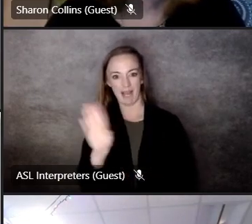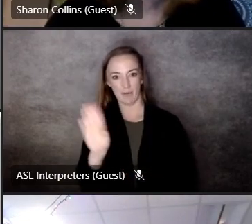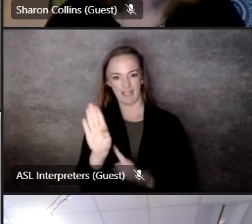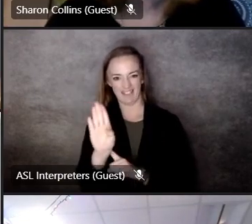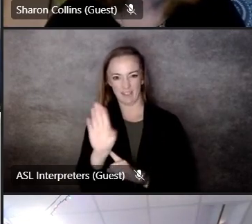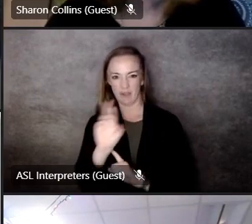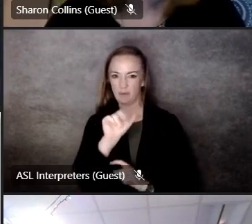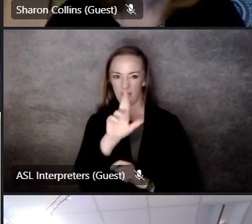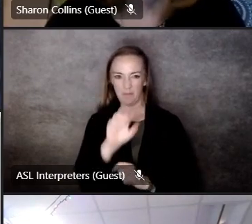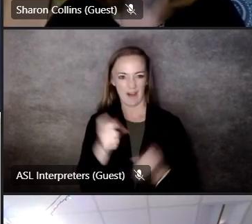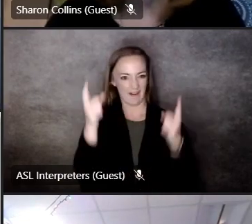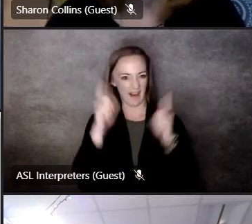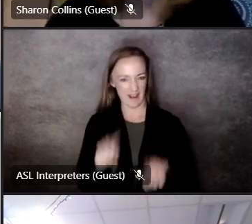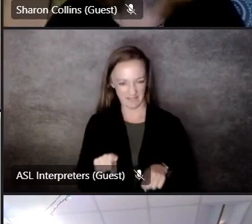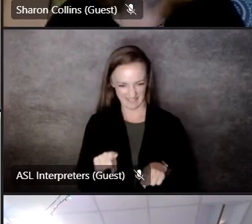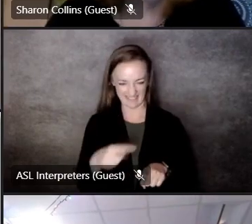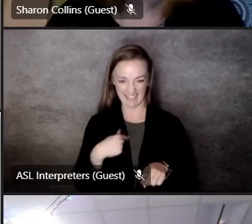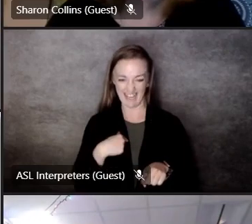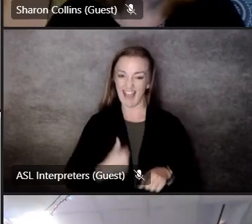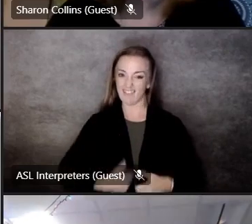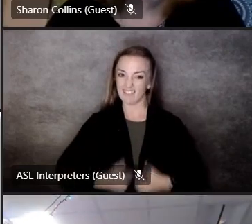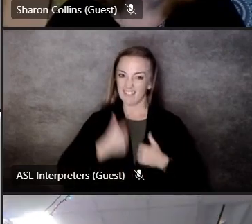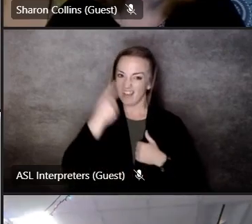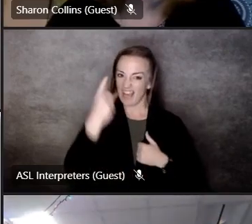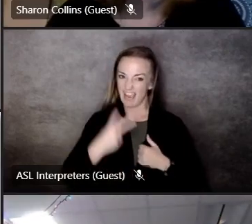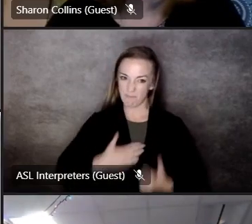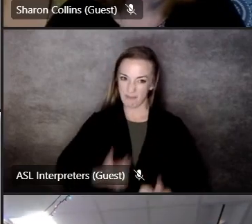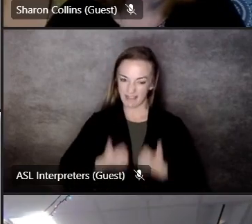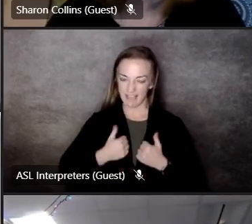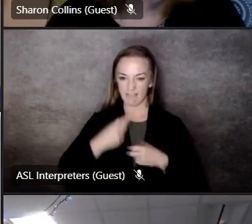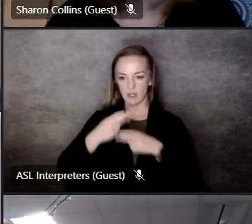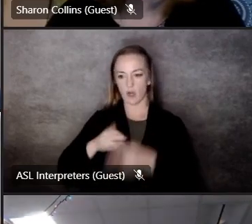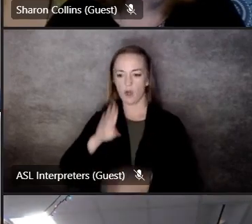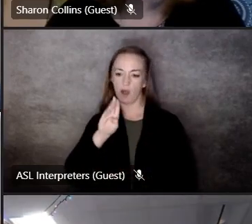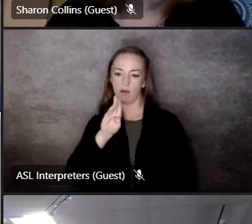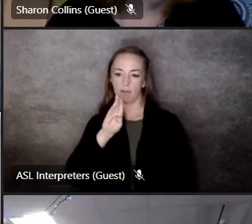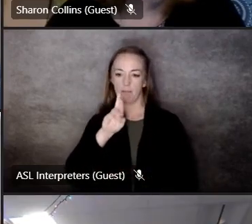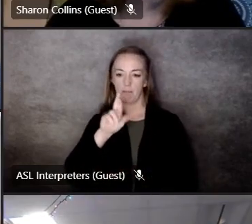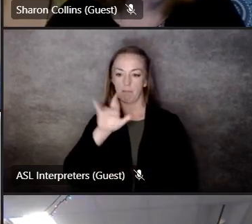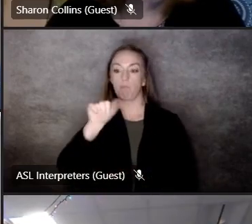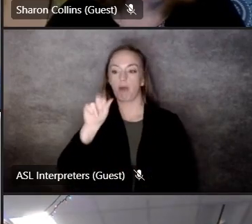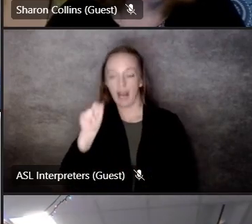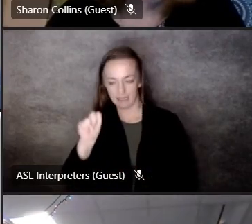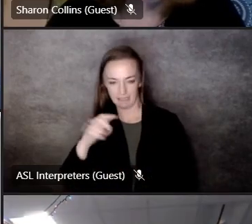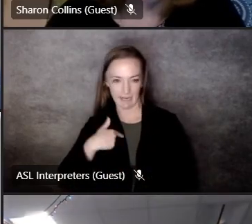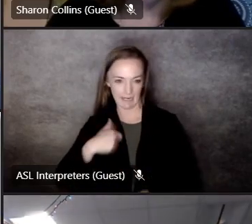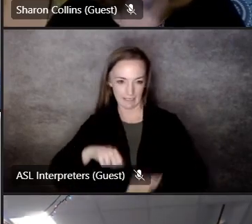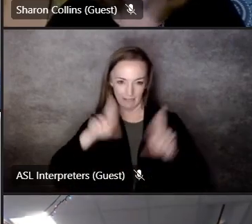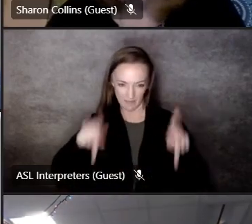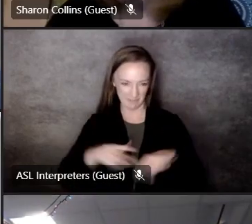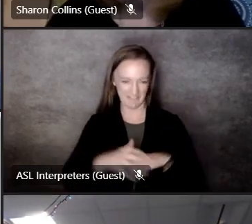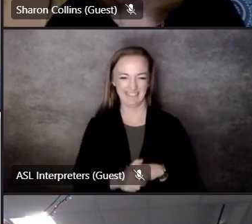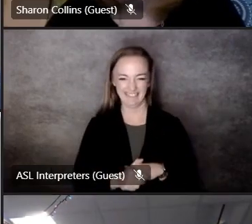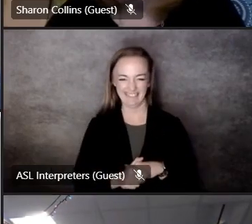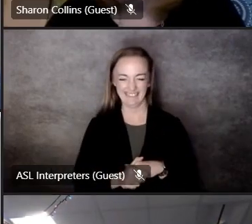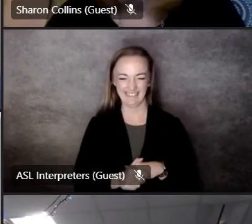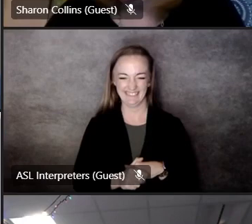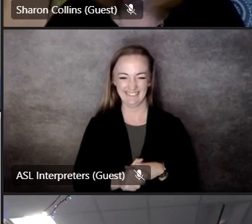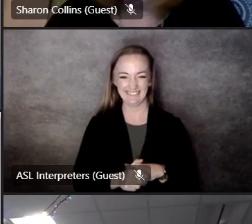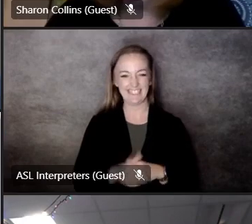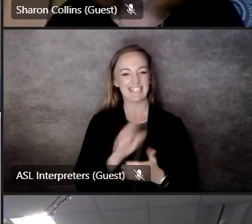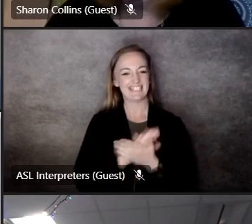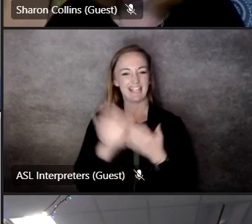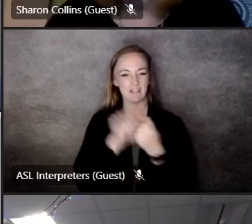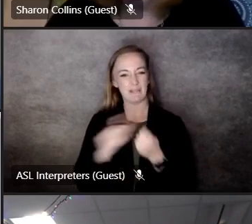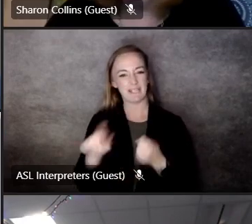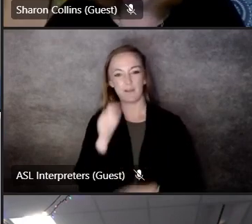I've lived half of my life as Brian because I just gave up. So it's good to meet another Byron on occasion.